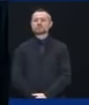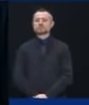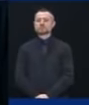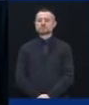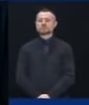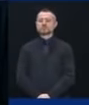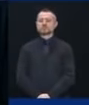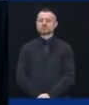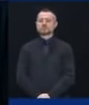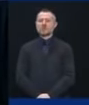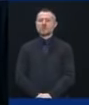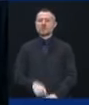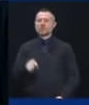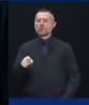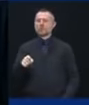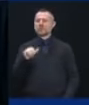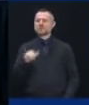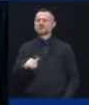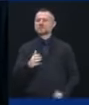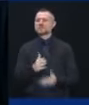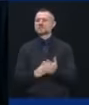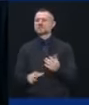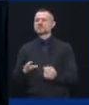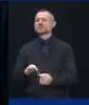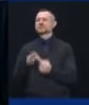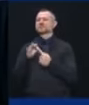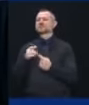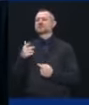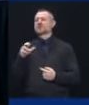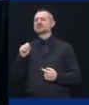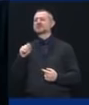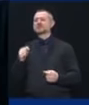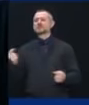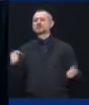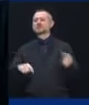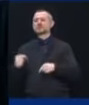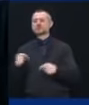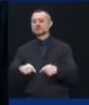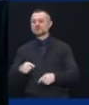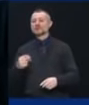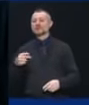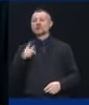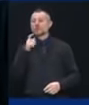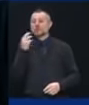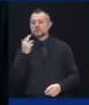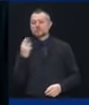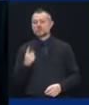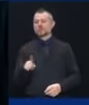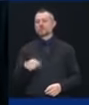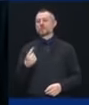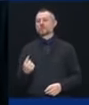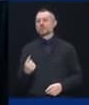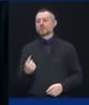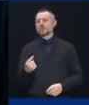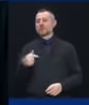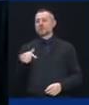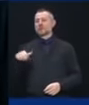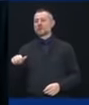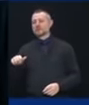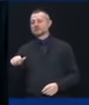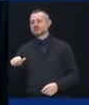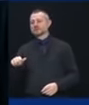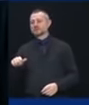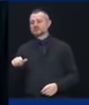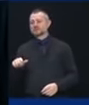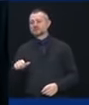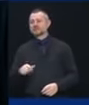Well, we're joined by special guests who have joined us just for the question and answer period because